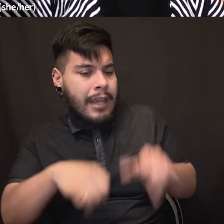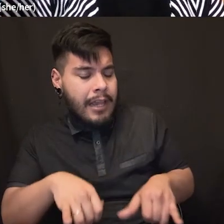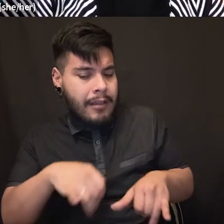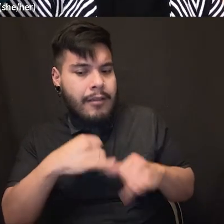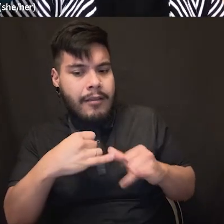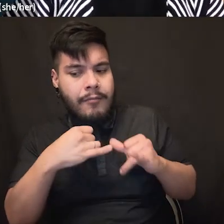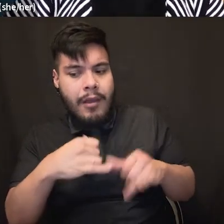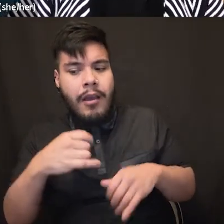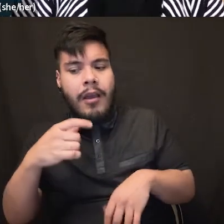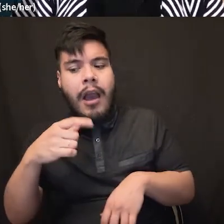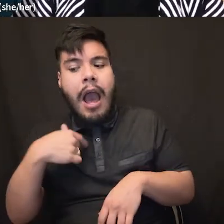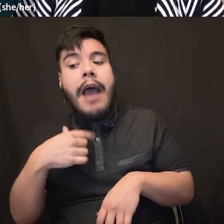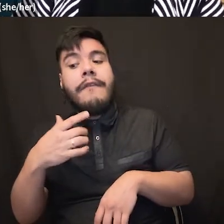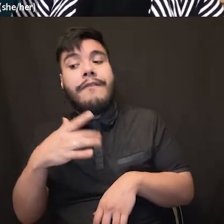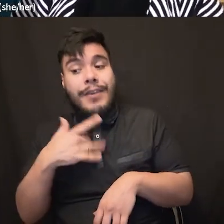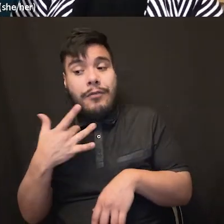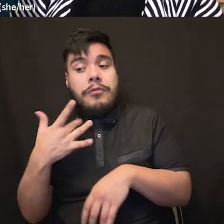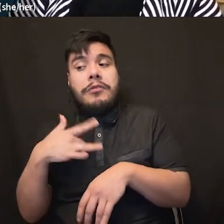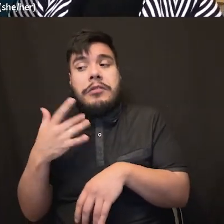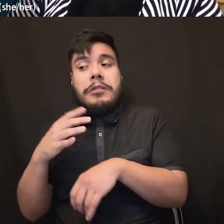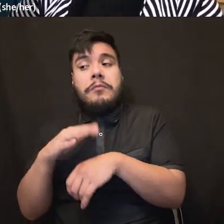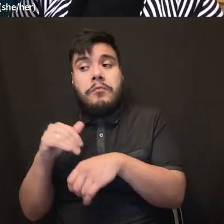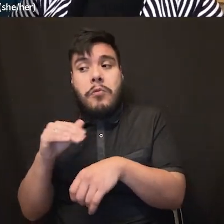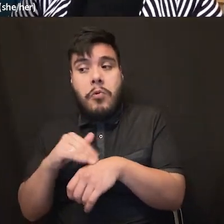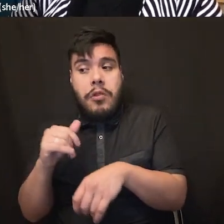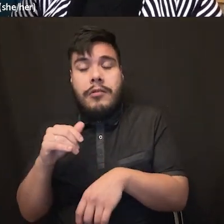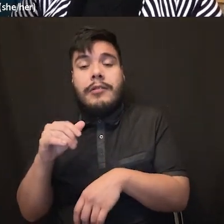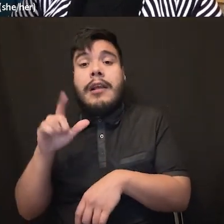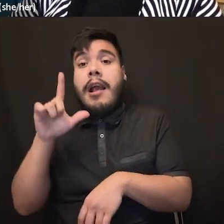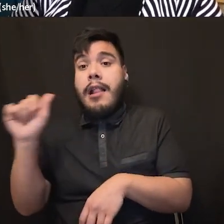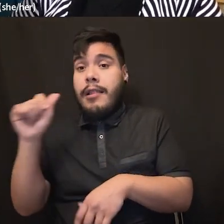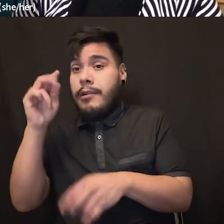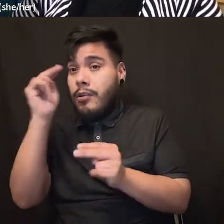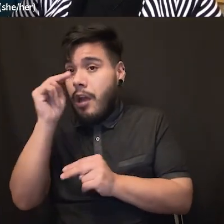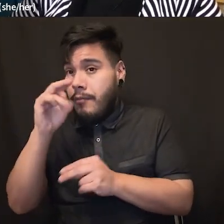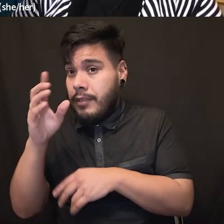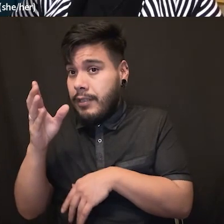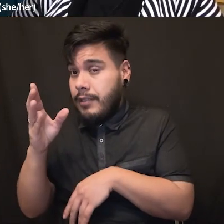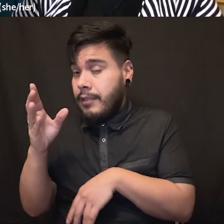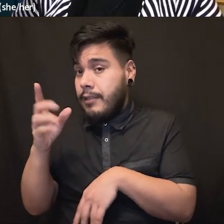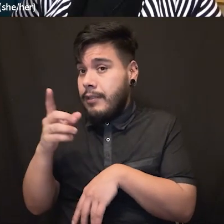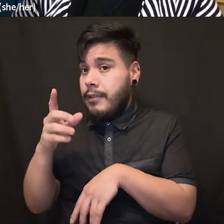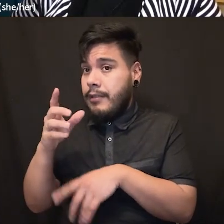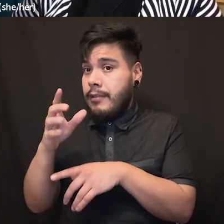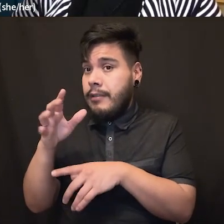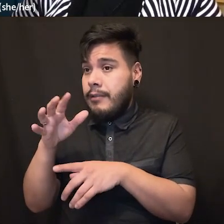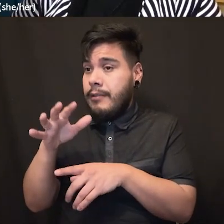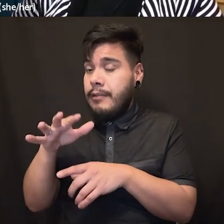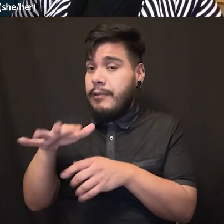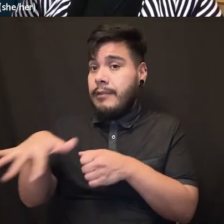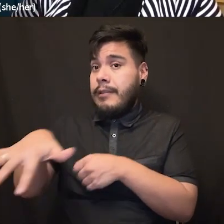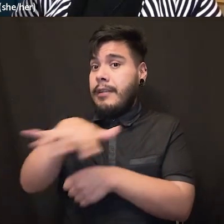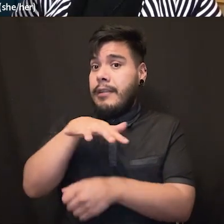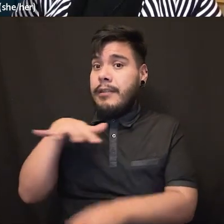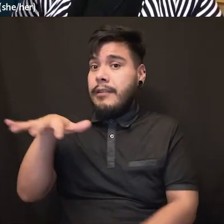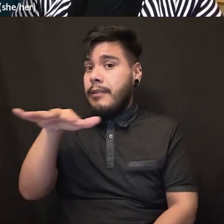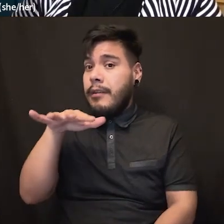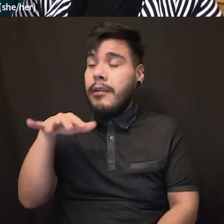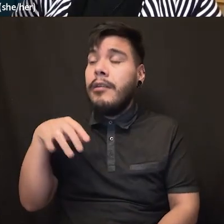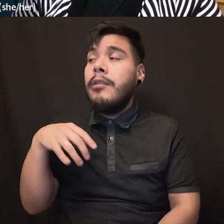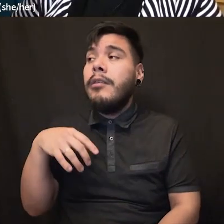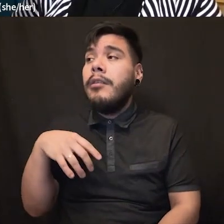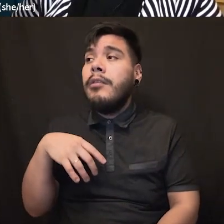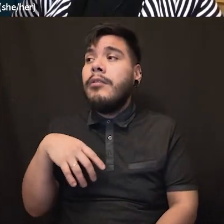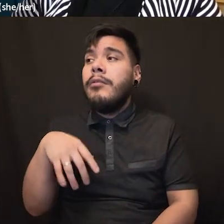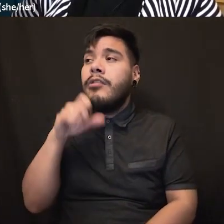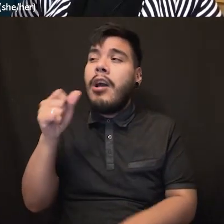scene that I don't encounter as many comedians in the, like, UCB world or whatever that are like, we're going to make fat